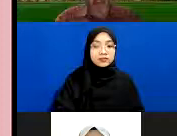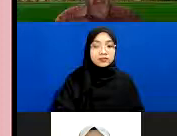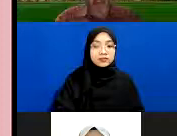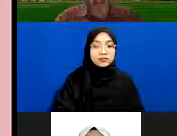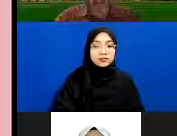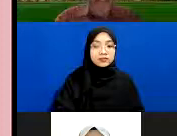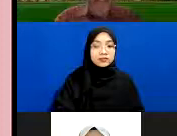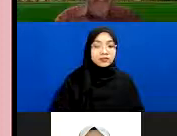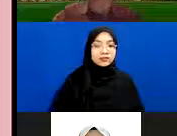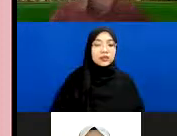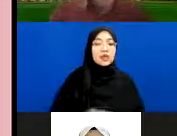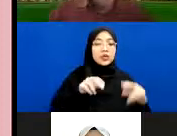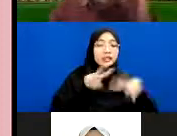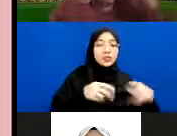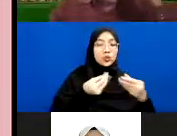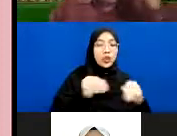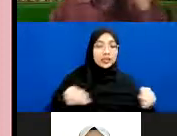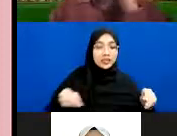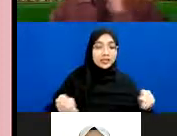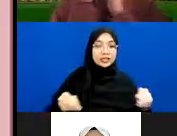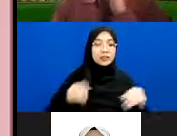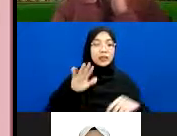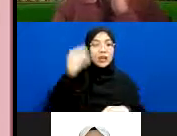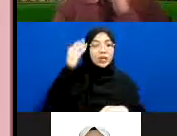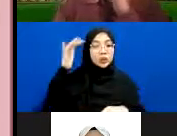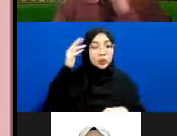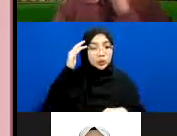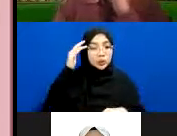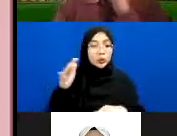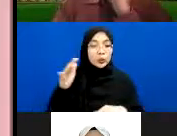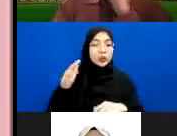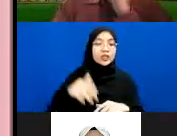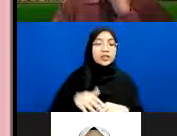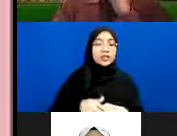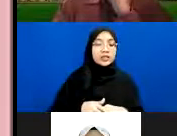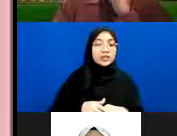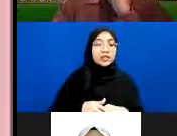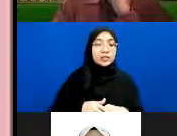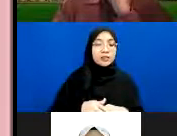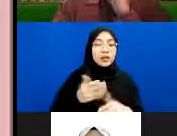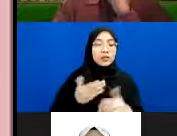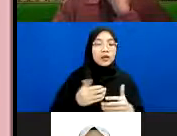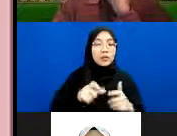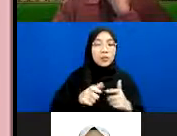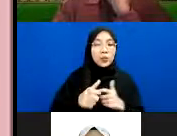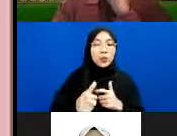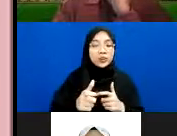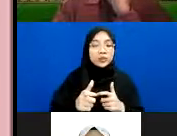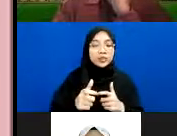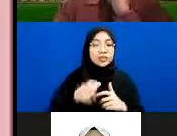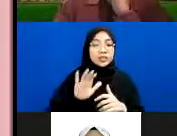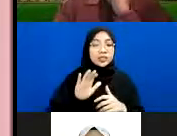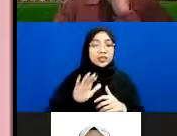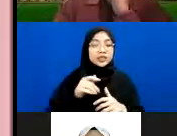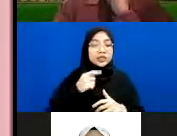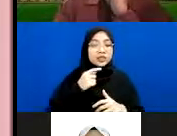Analysis of qualitative content will be guided by which provides a systematic procedure for identifying categories